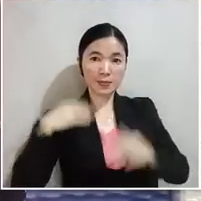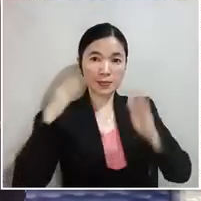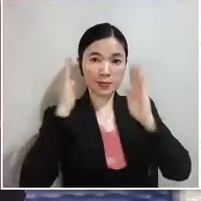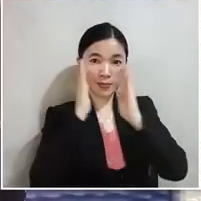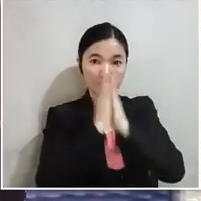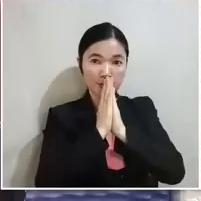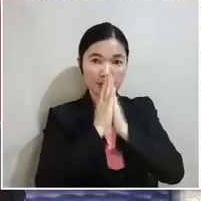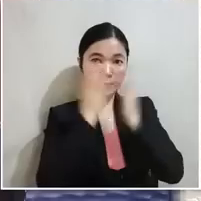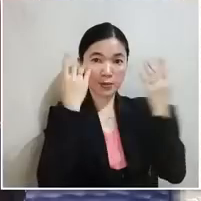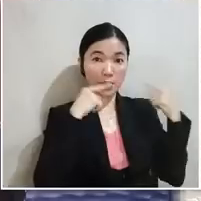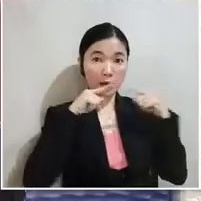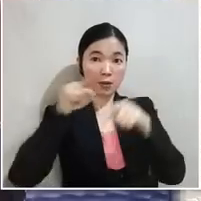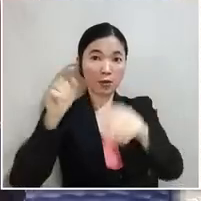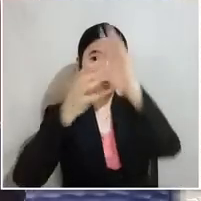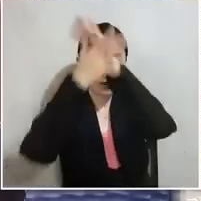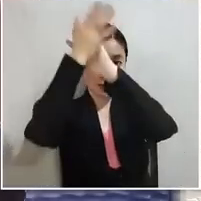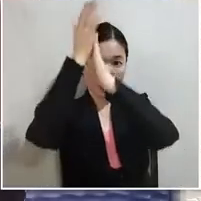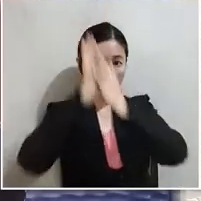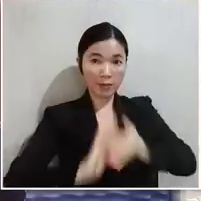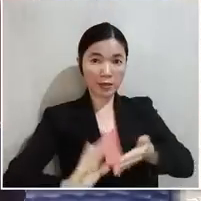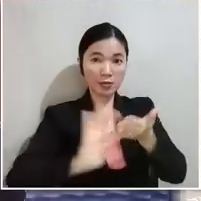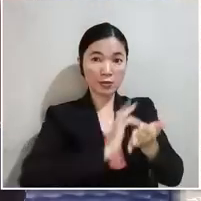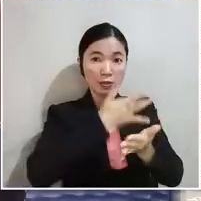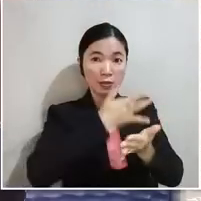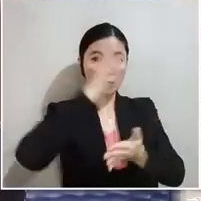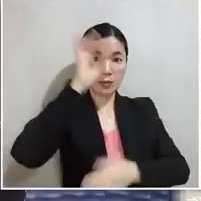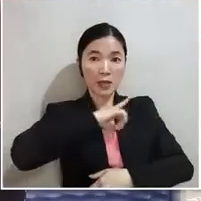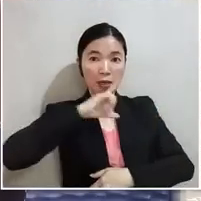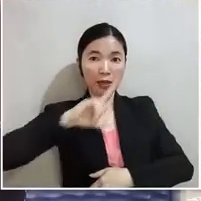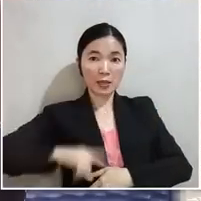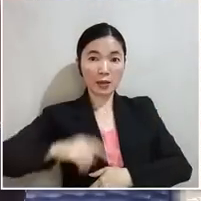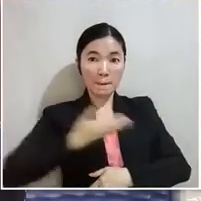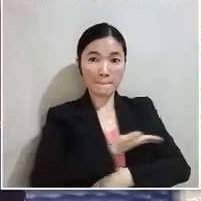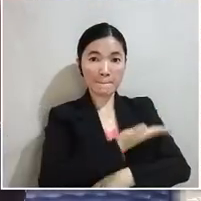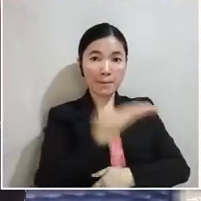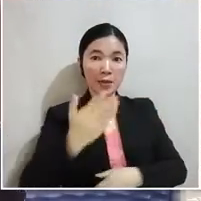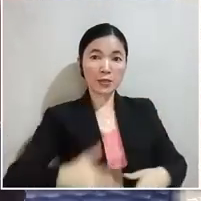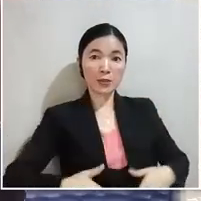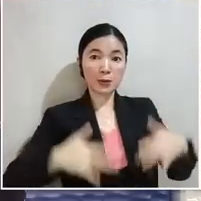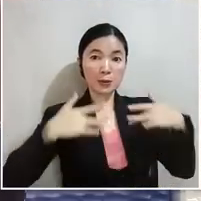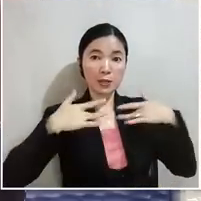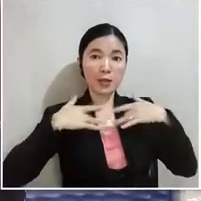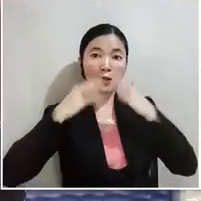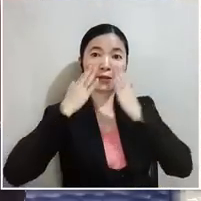peace, glorifying the Lord by your life. Thanks be to God.